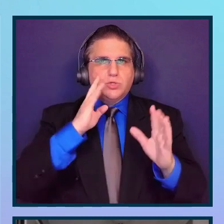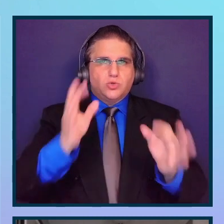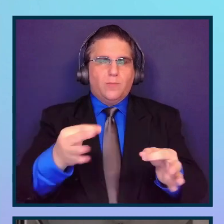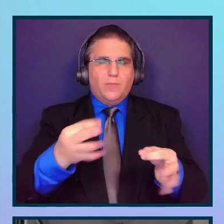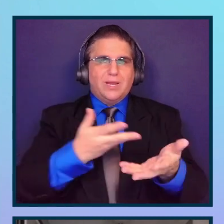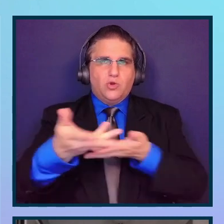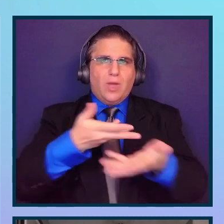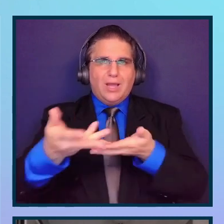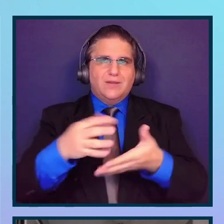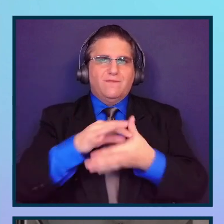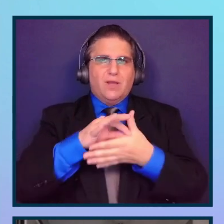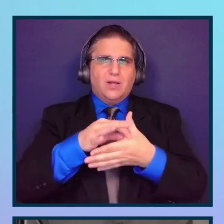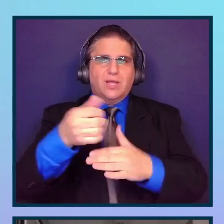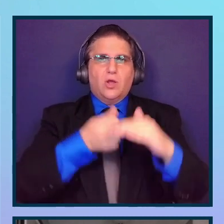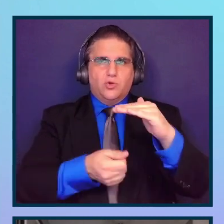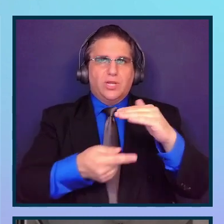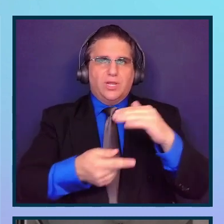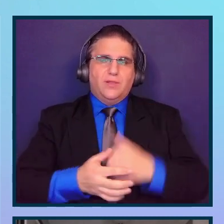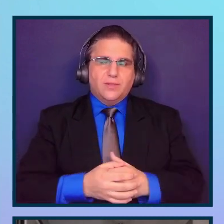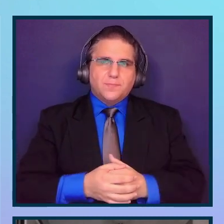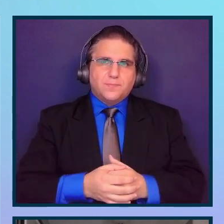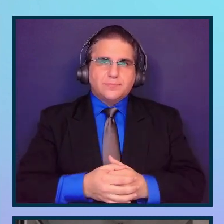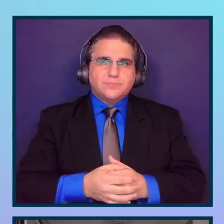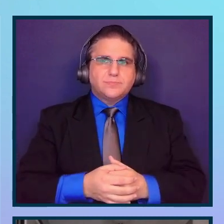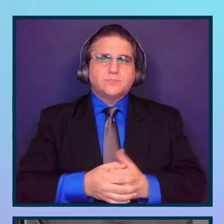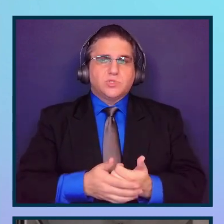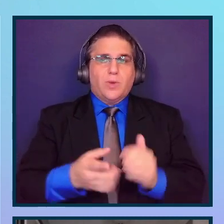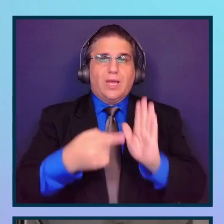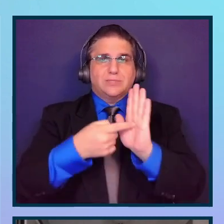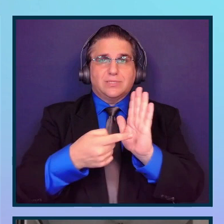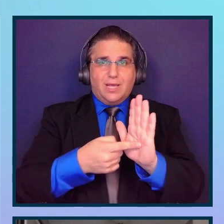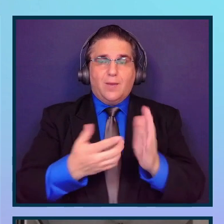interactive content underneath. So as an example,